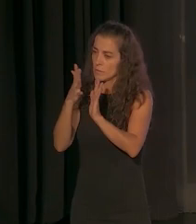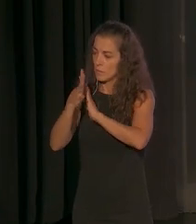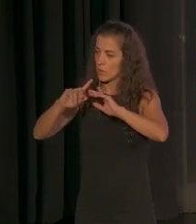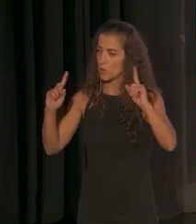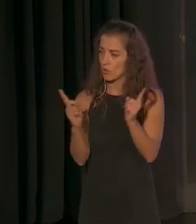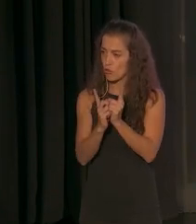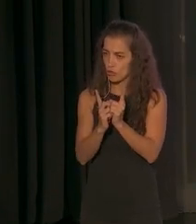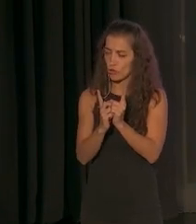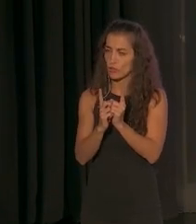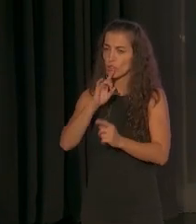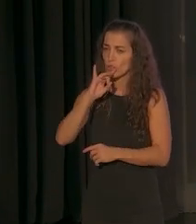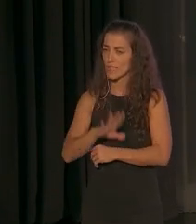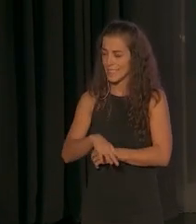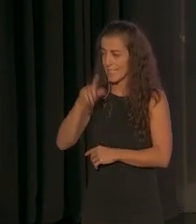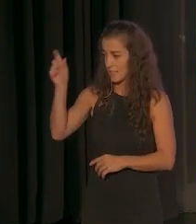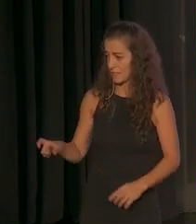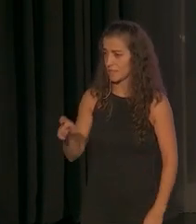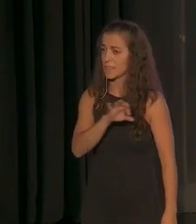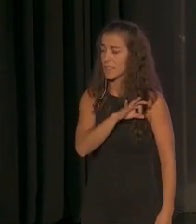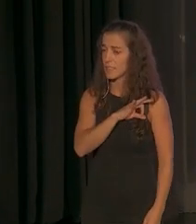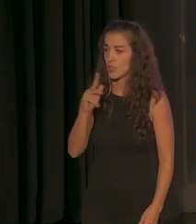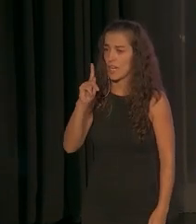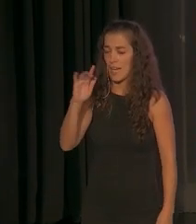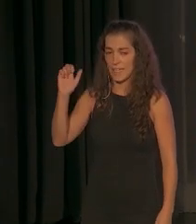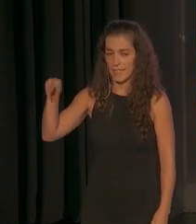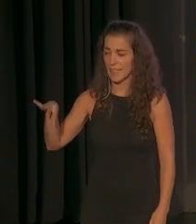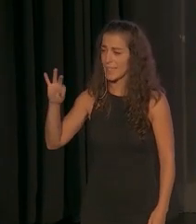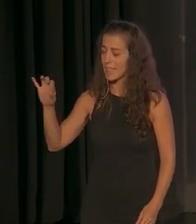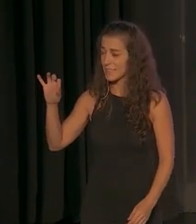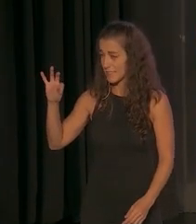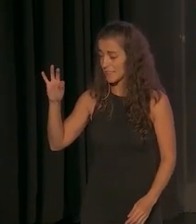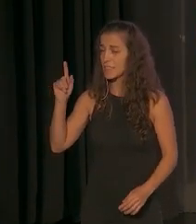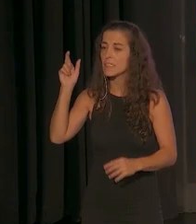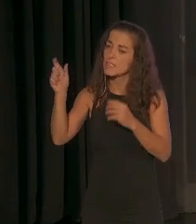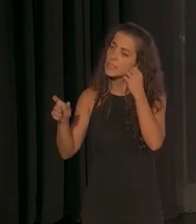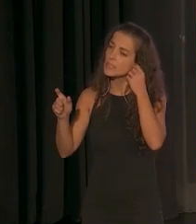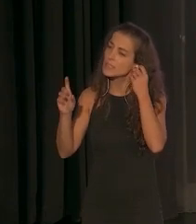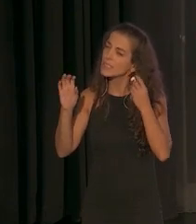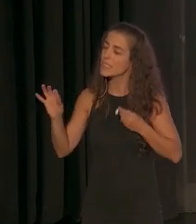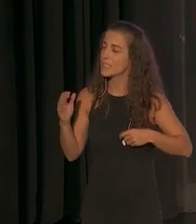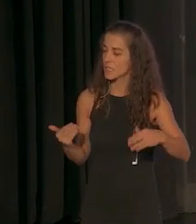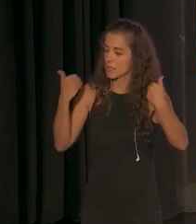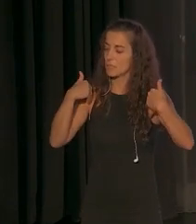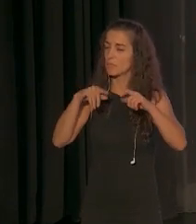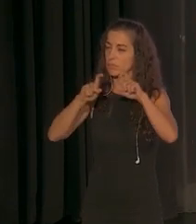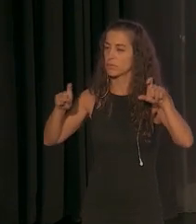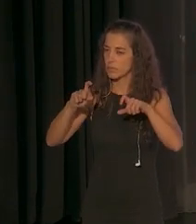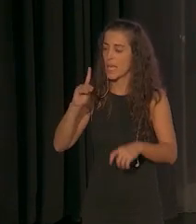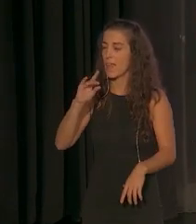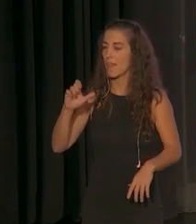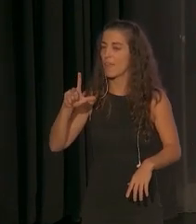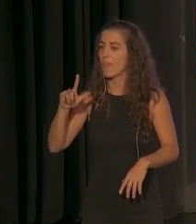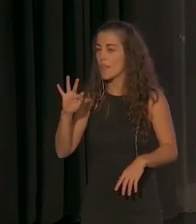And I'm going to explain more or less who is Peggy Kemp. Peggy is the executive director of the DEC, which is the Division